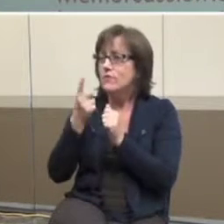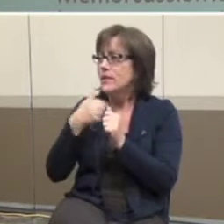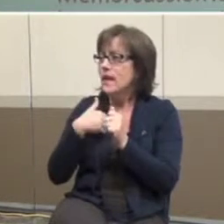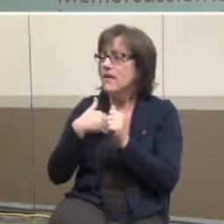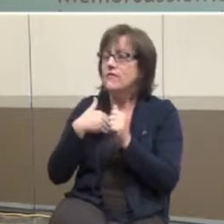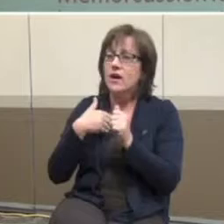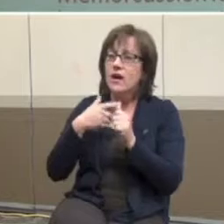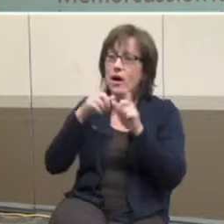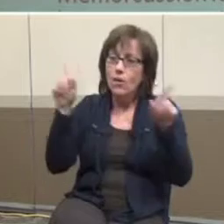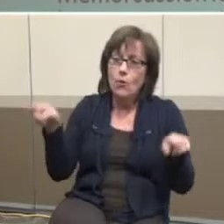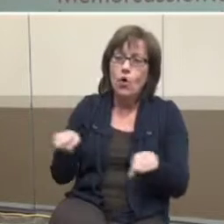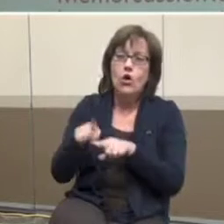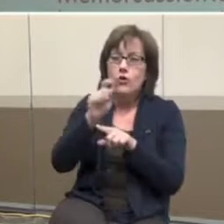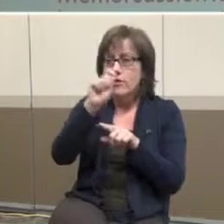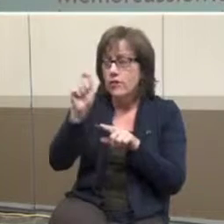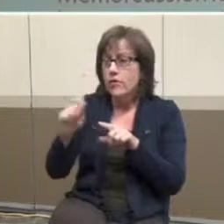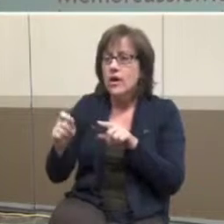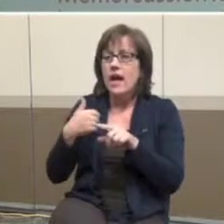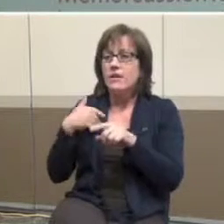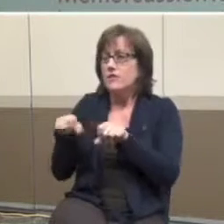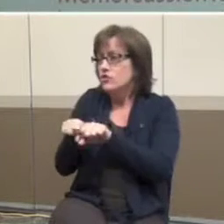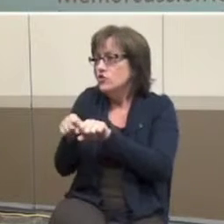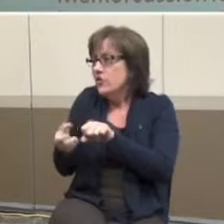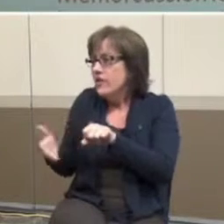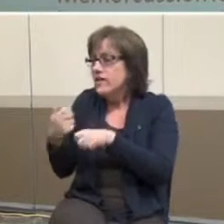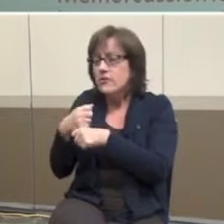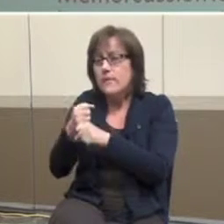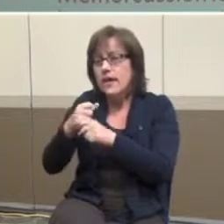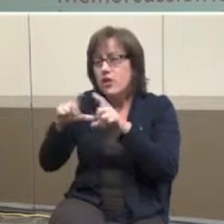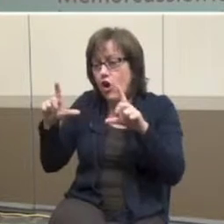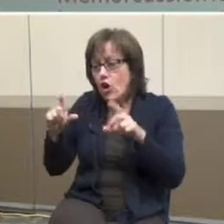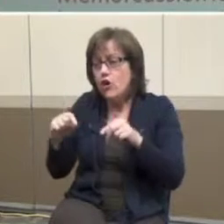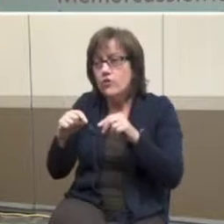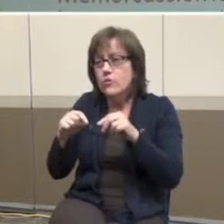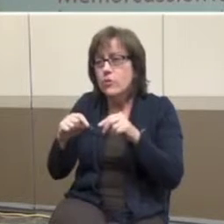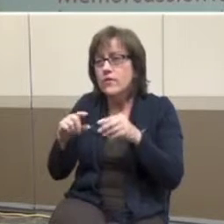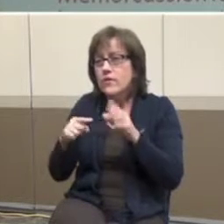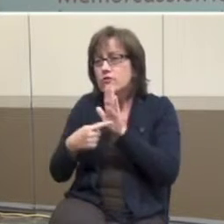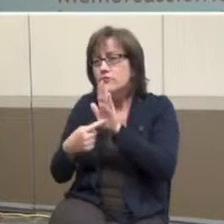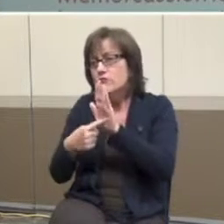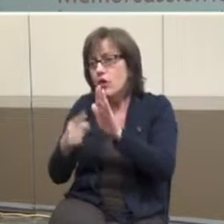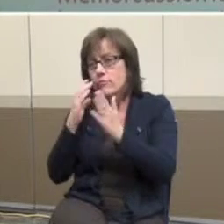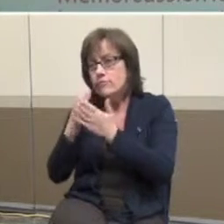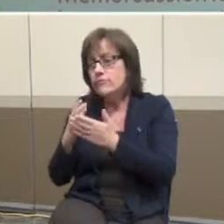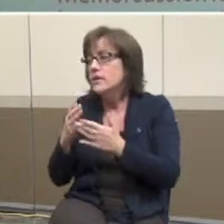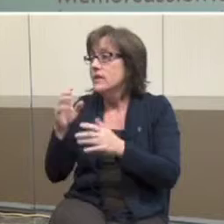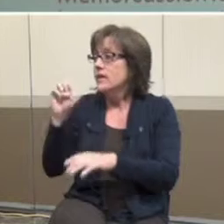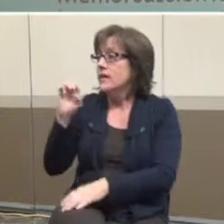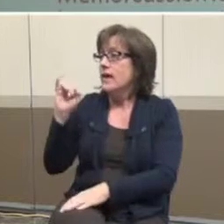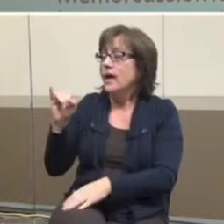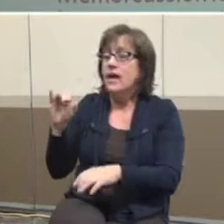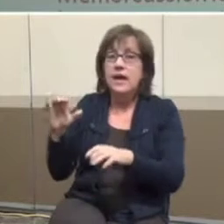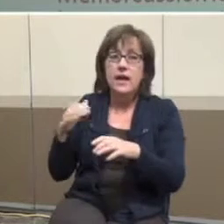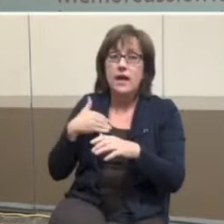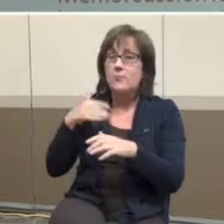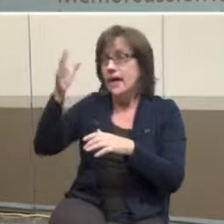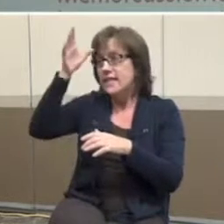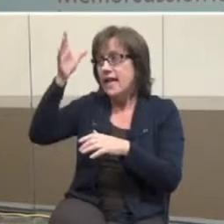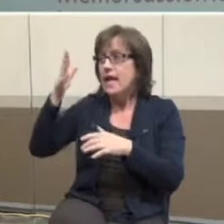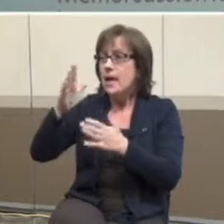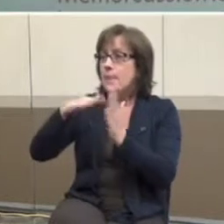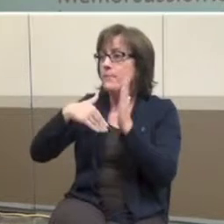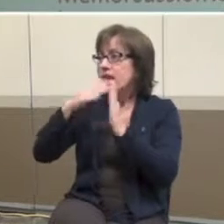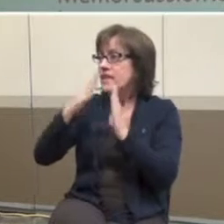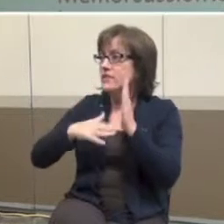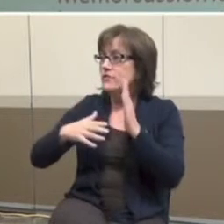shoe things, and I made cards that they could use the symbols in that you'll see later. With EI, I had my dad paint drums instead